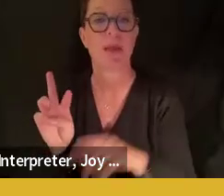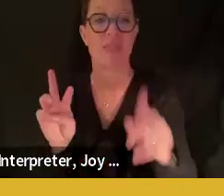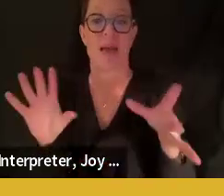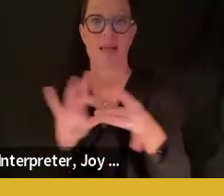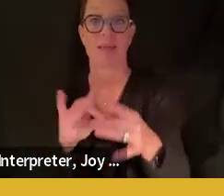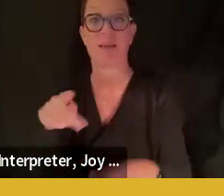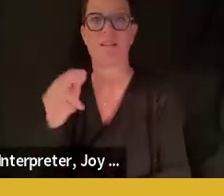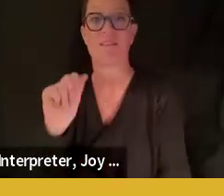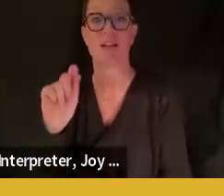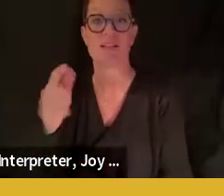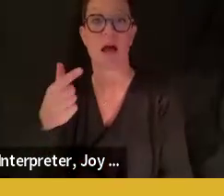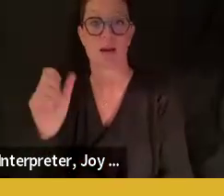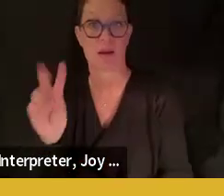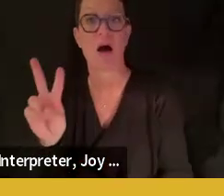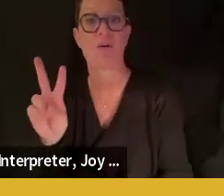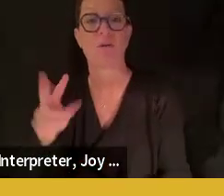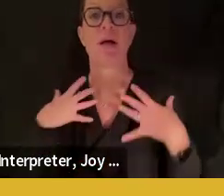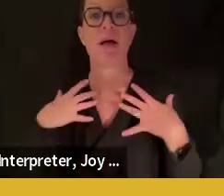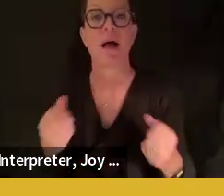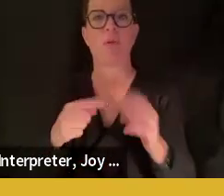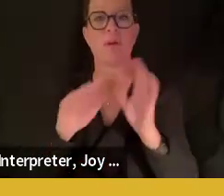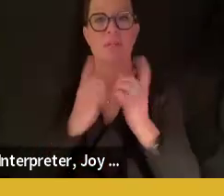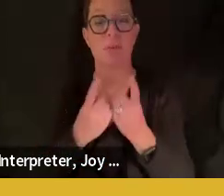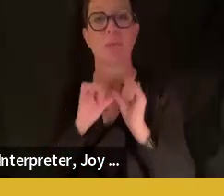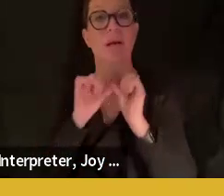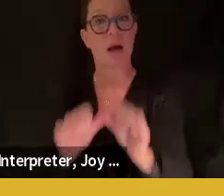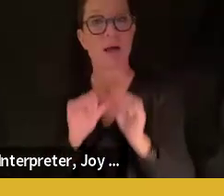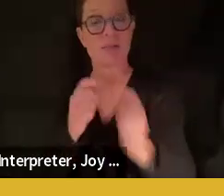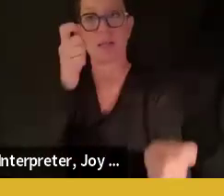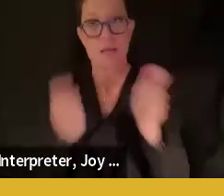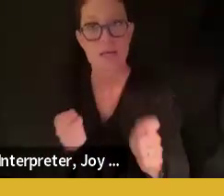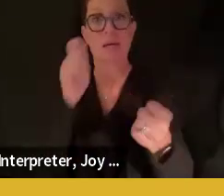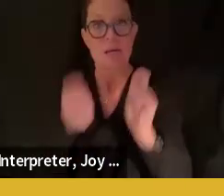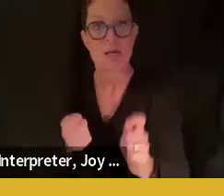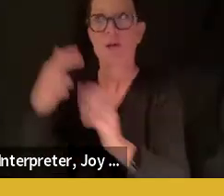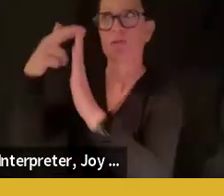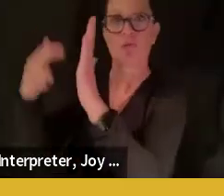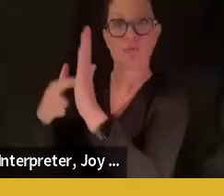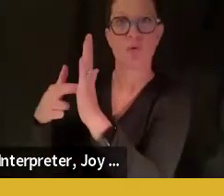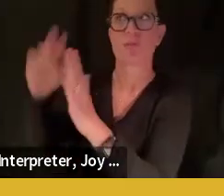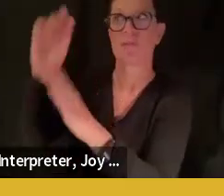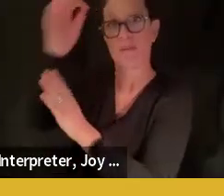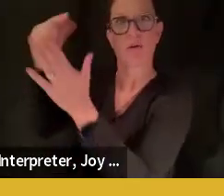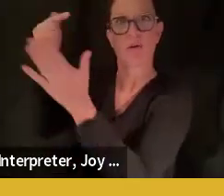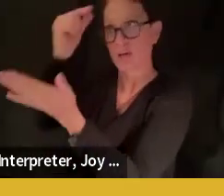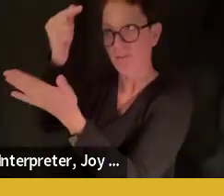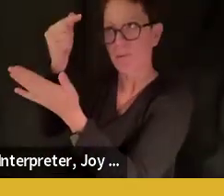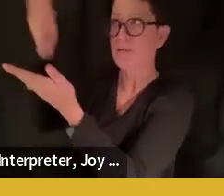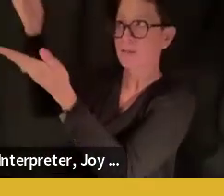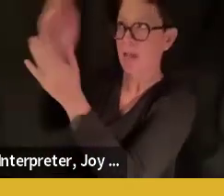link, phila.gov. The health department is constantly reviewing federal guidance and will continue to make